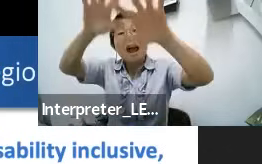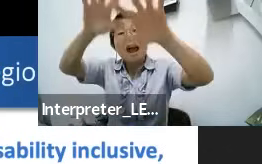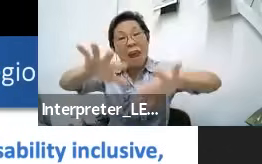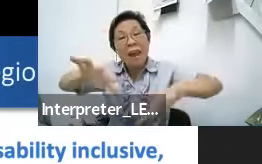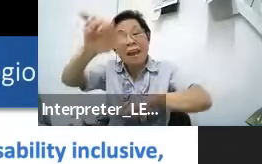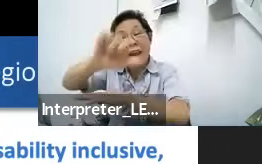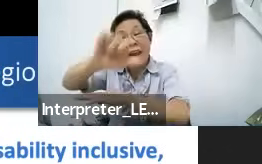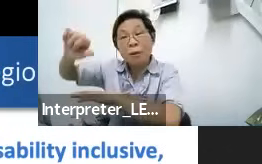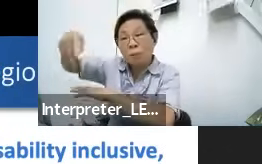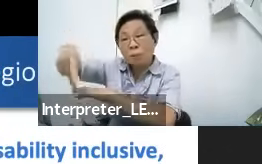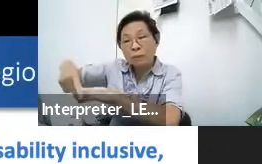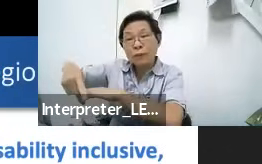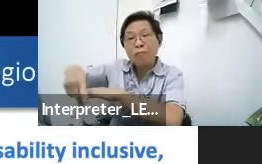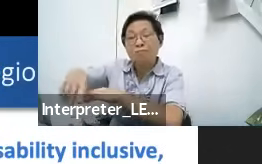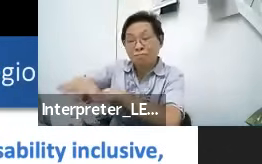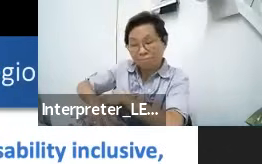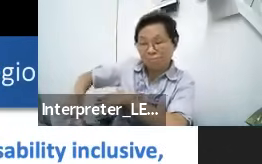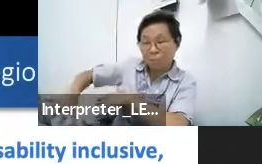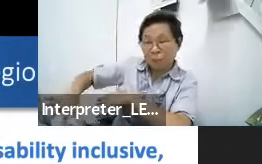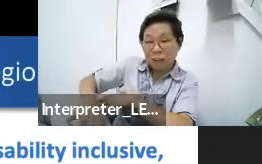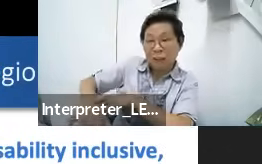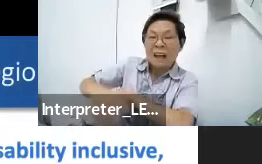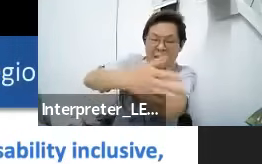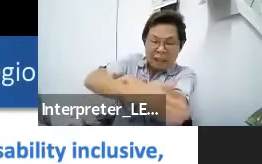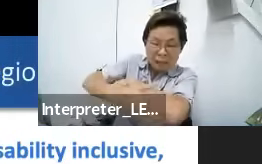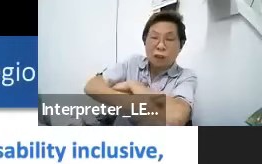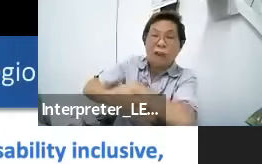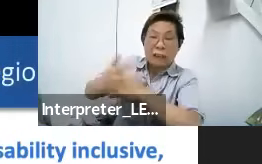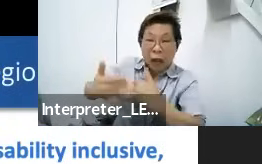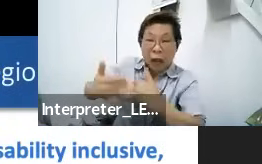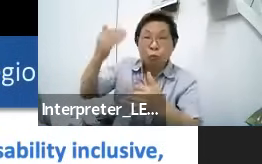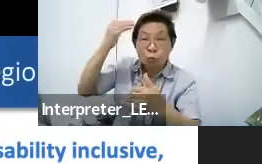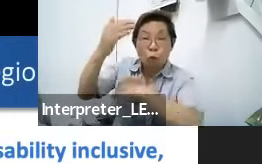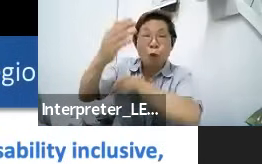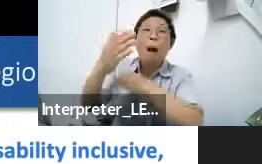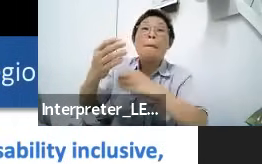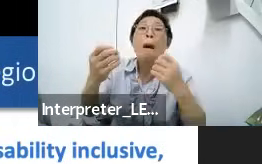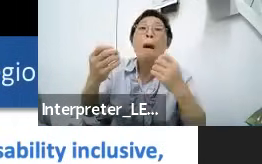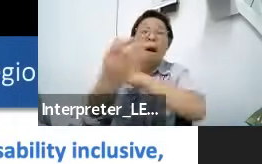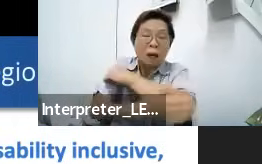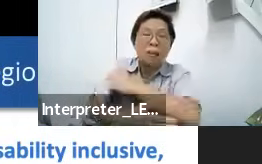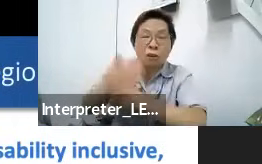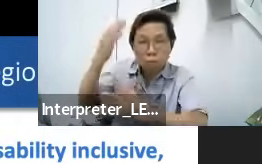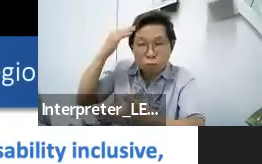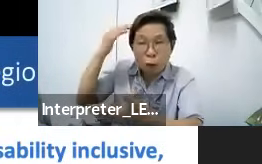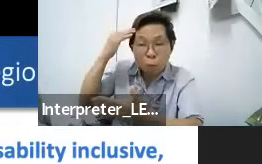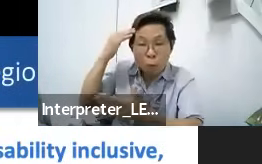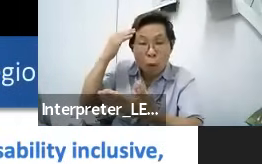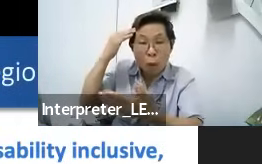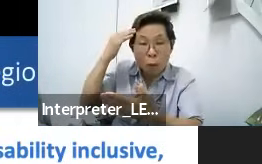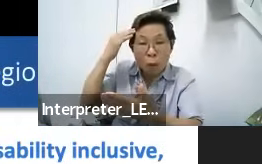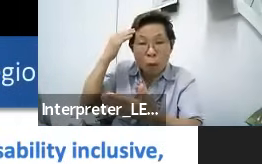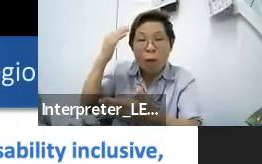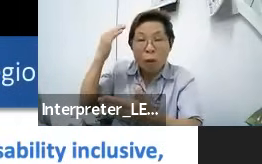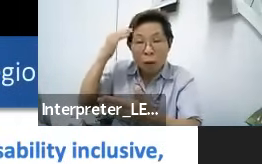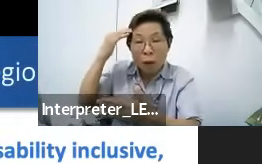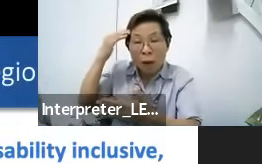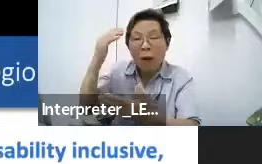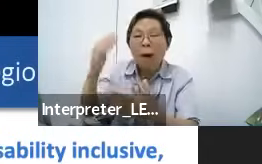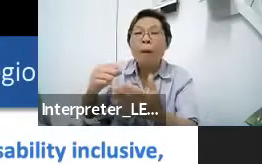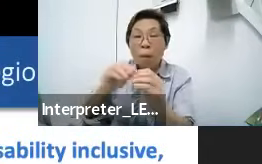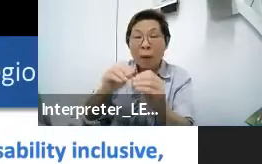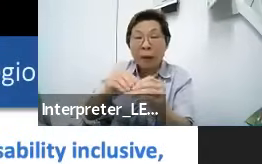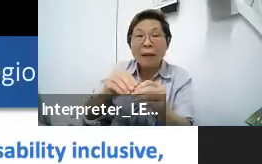So while countries are increasingly recognizing the importance of making education systems more